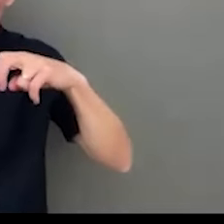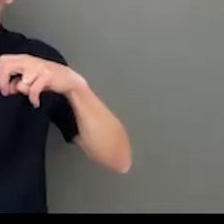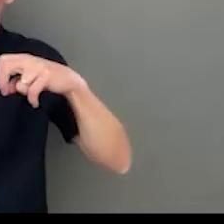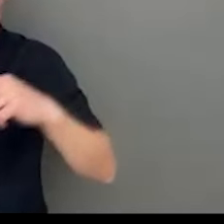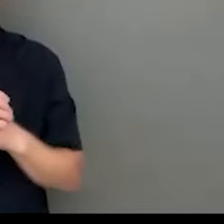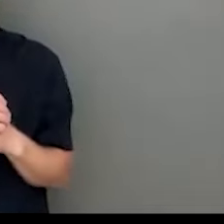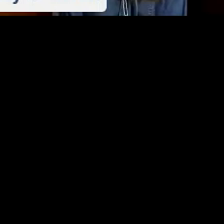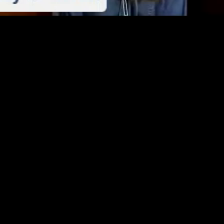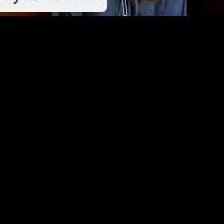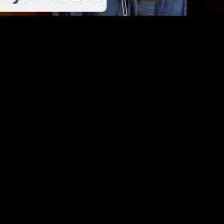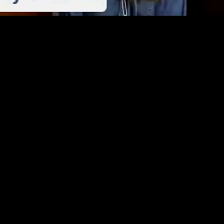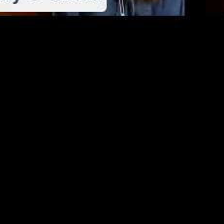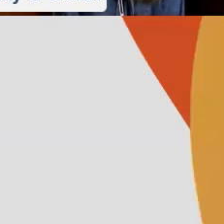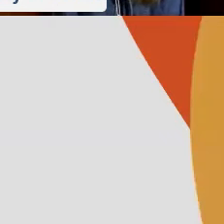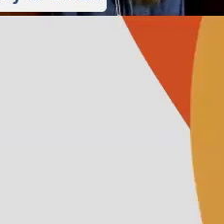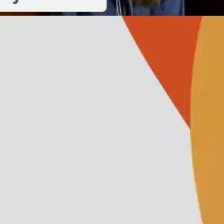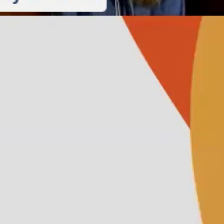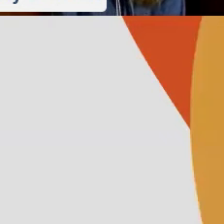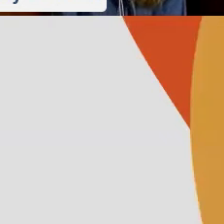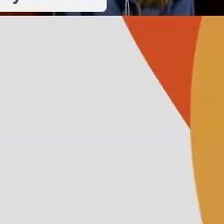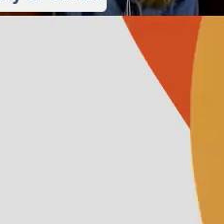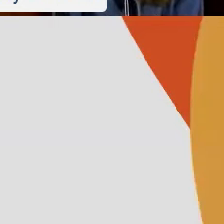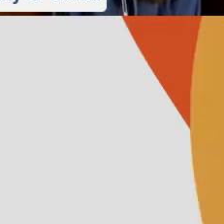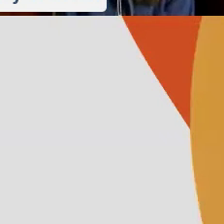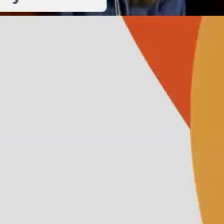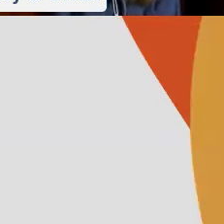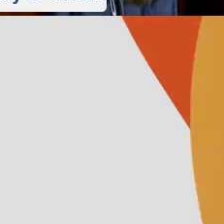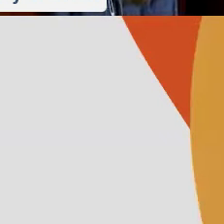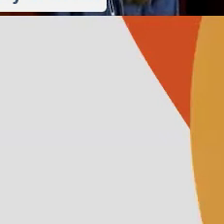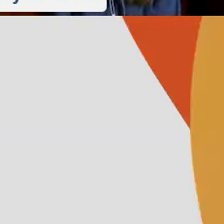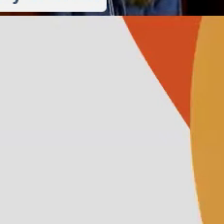receive a link